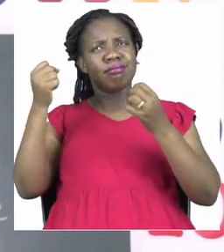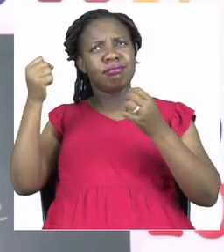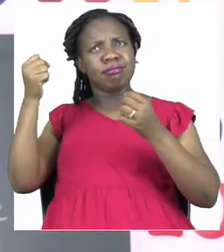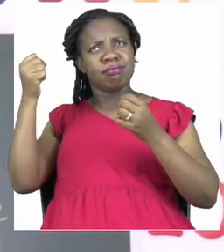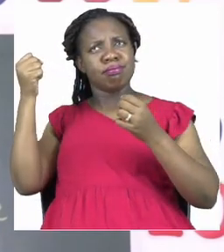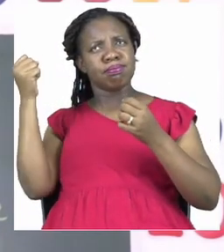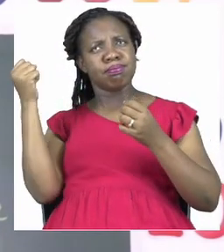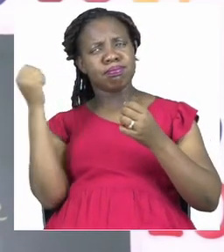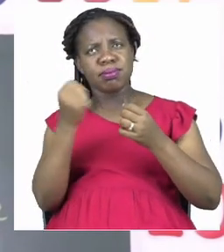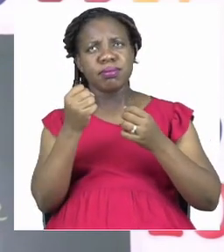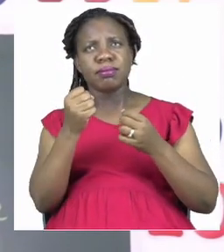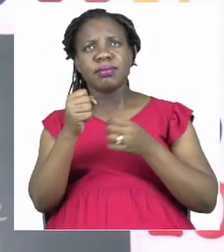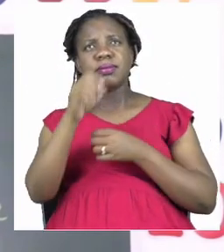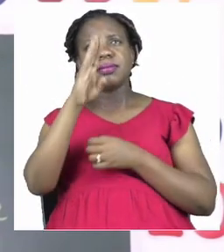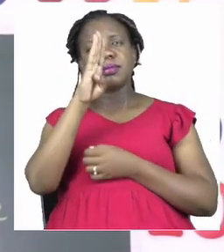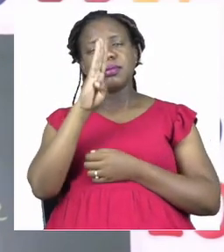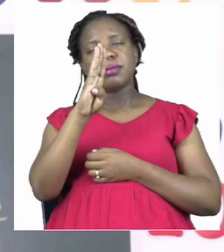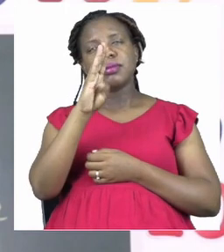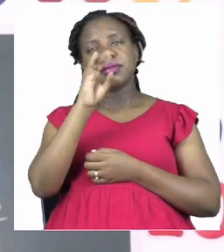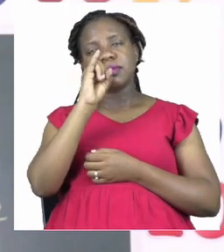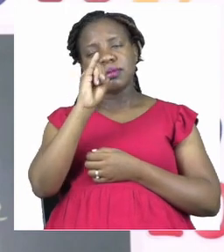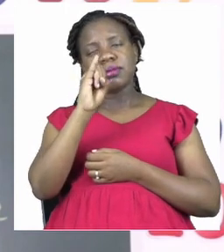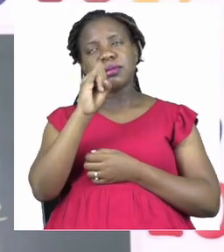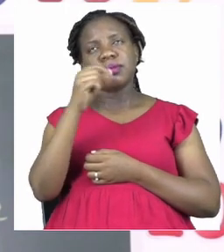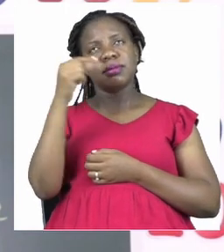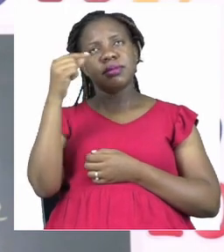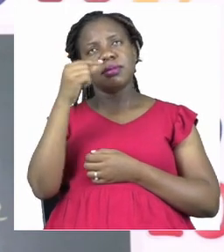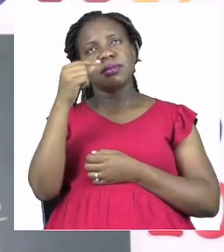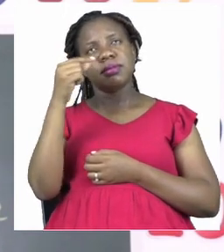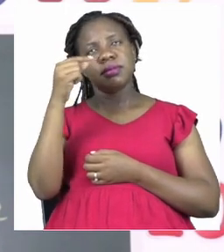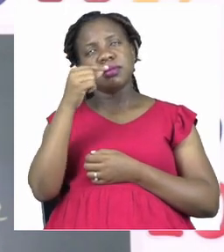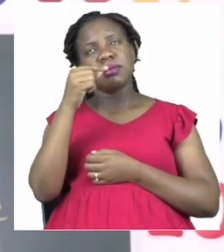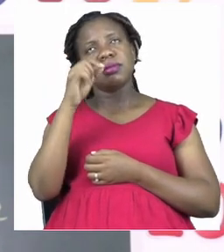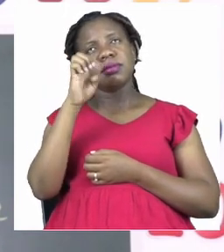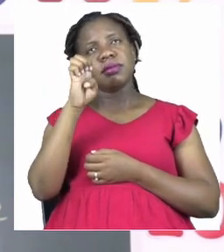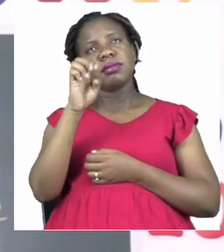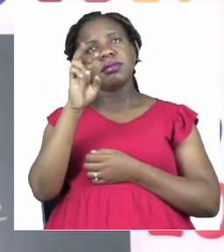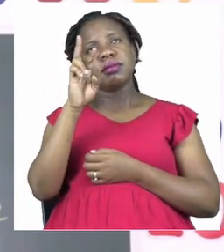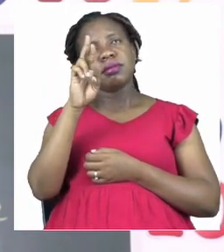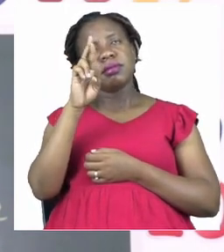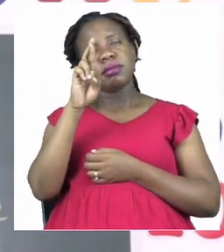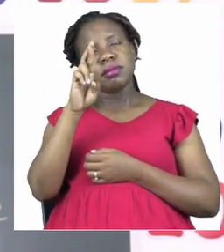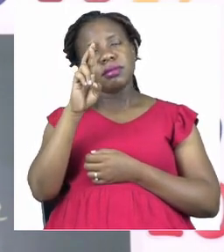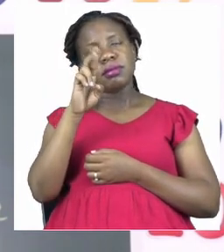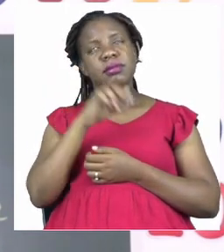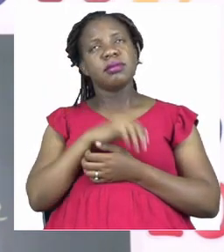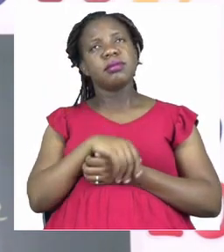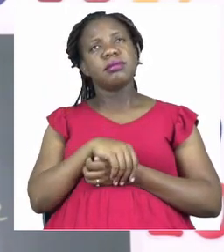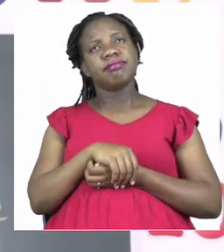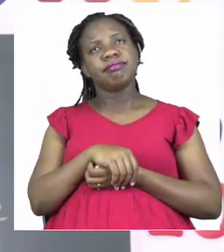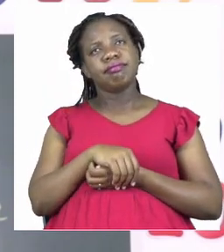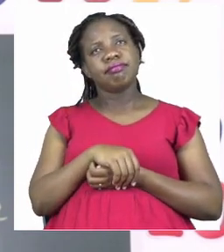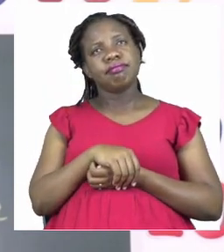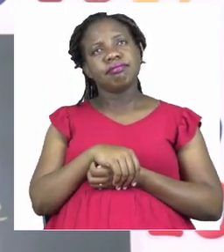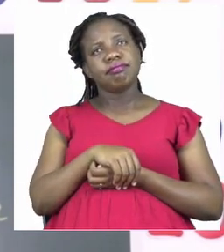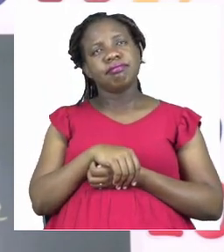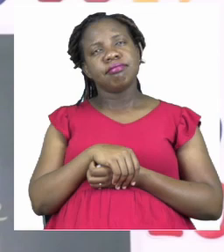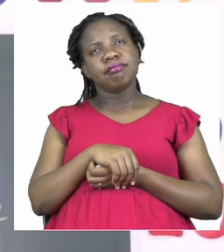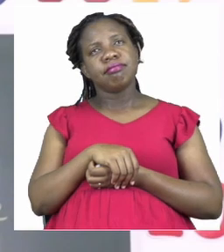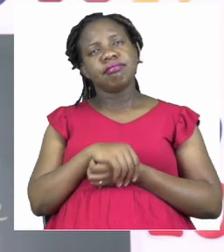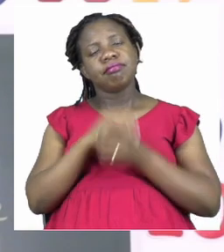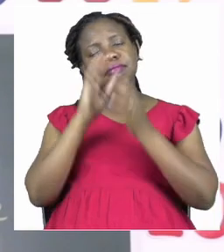word bigger. Good job. Make sure that you